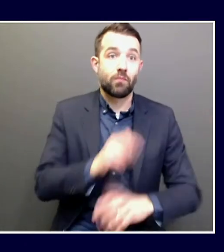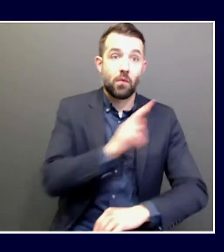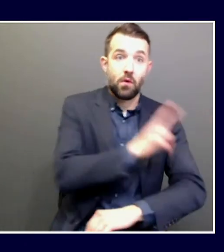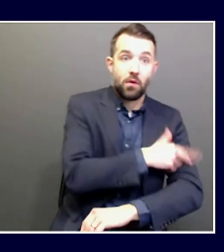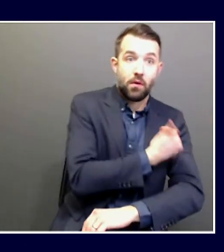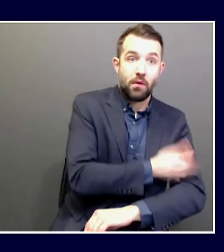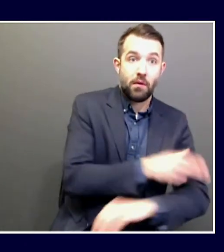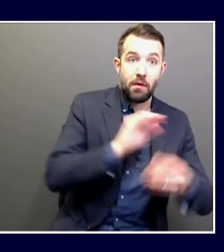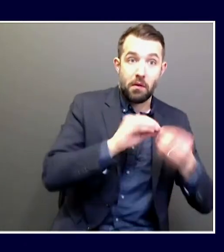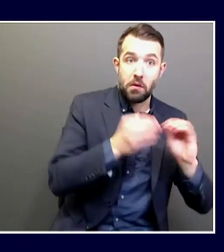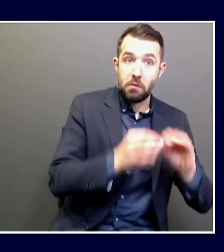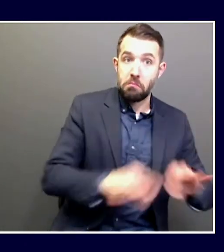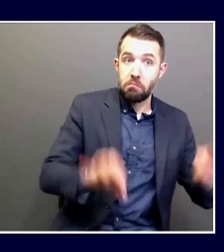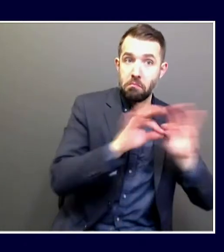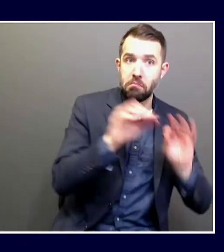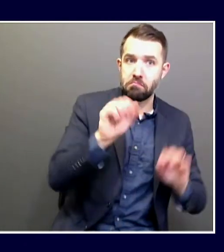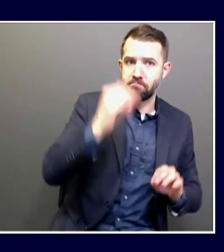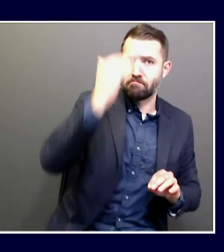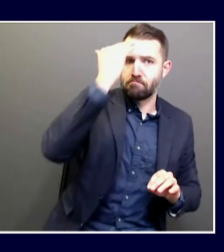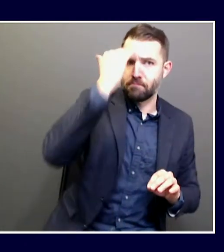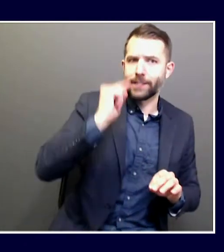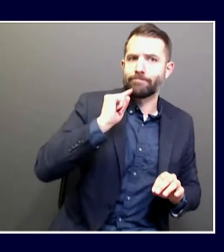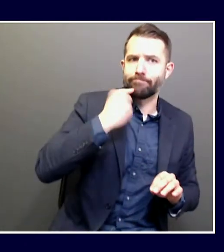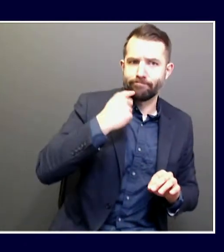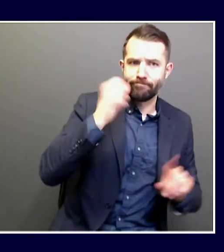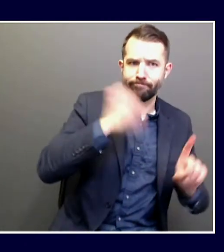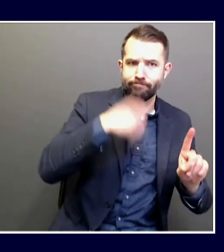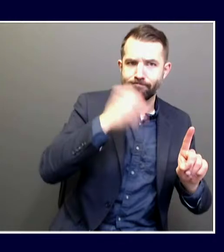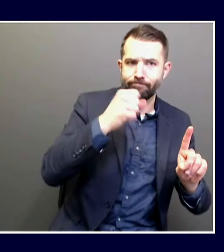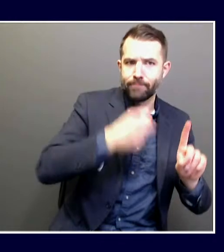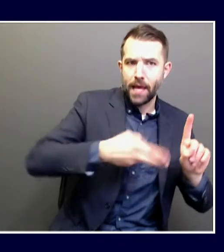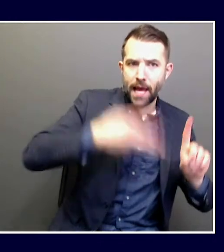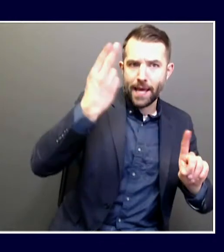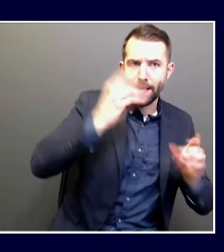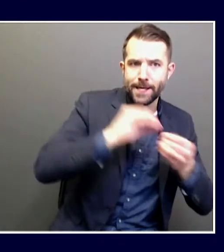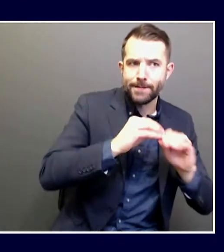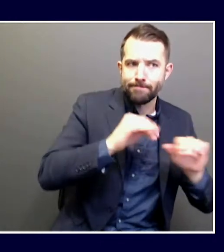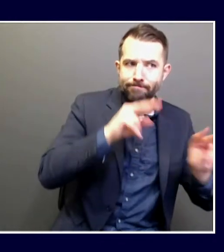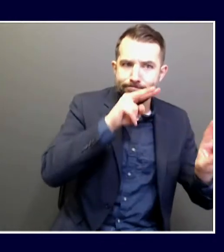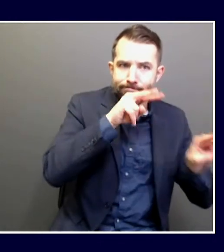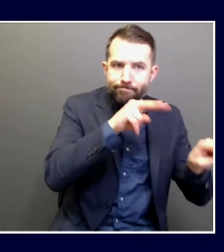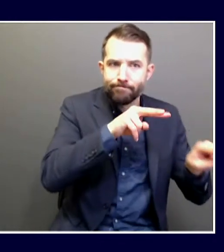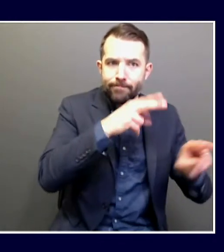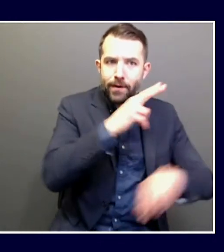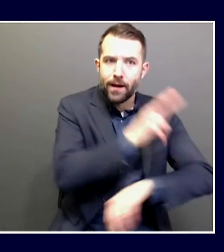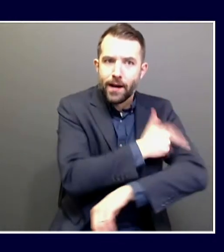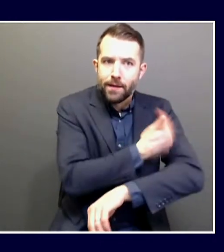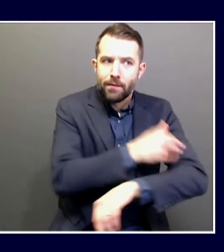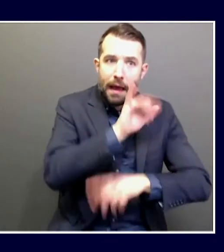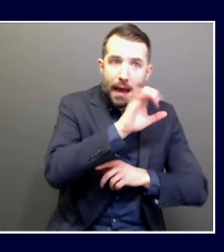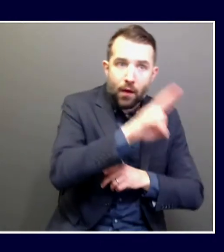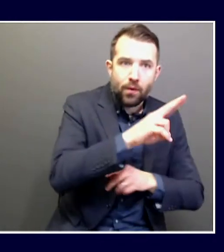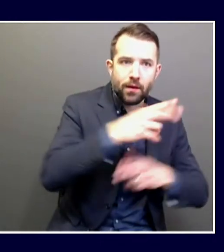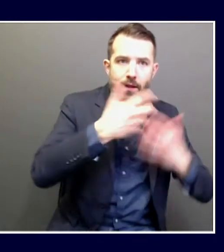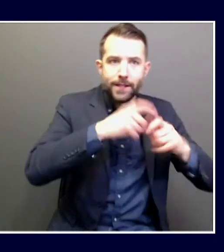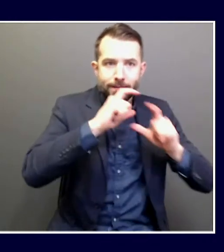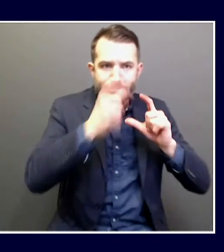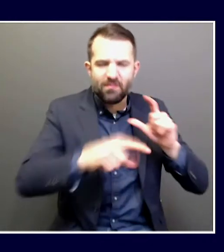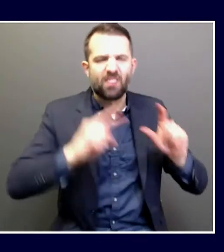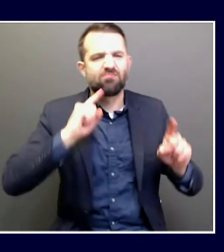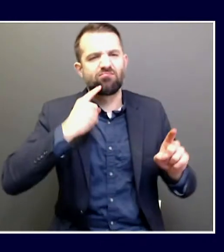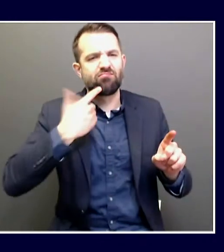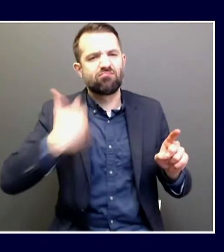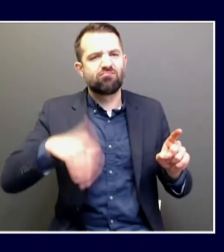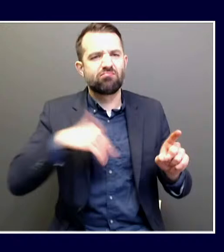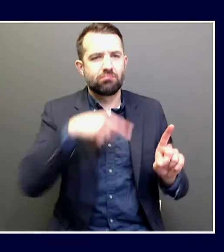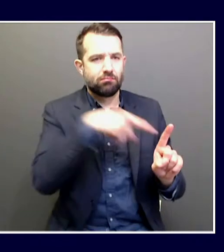pandemic, especially when we focus on things like ICU and ventilator usage. But hospitalization